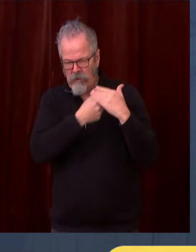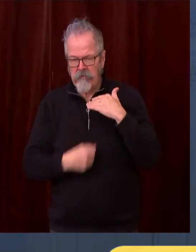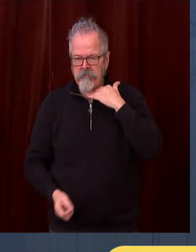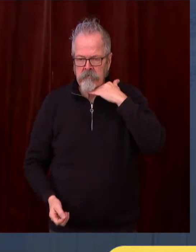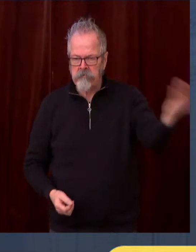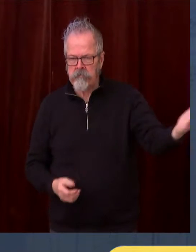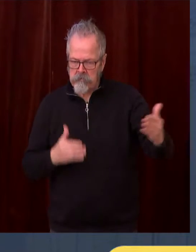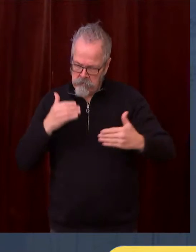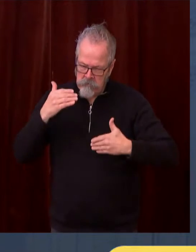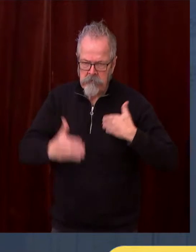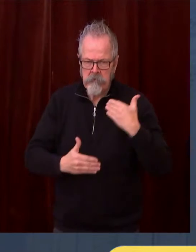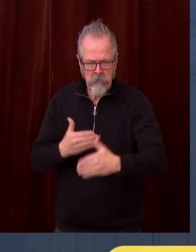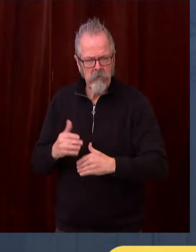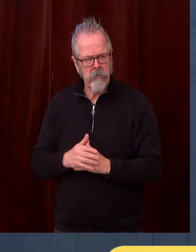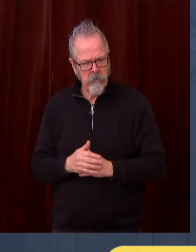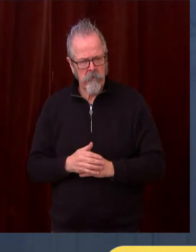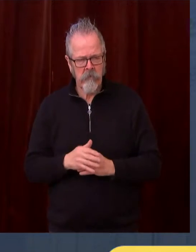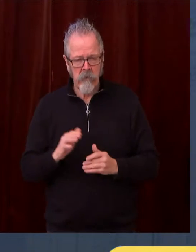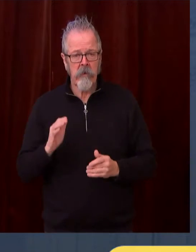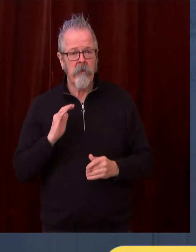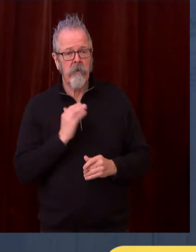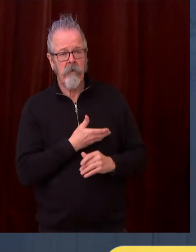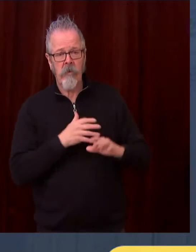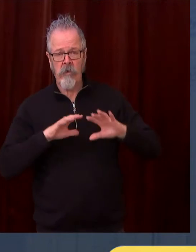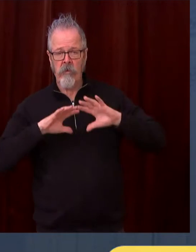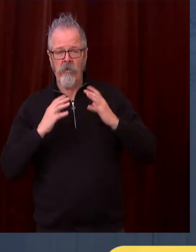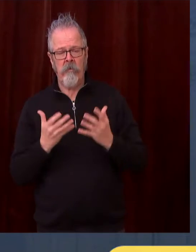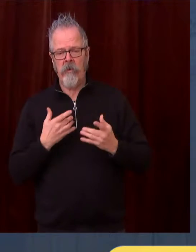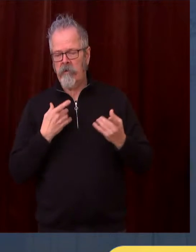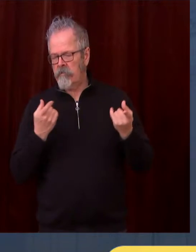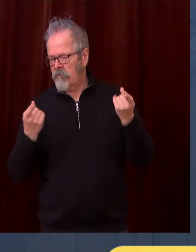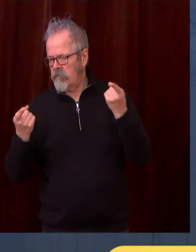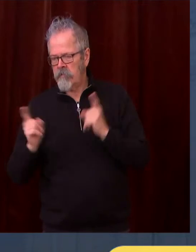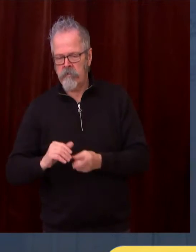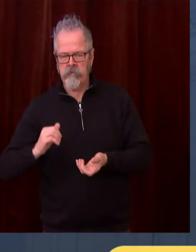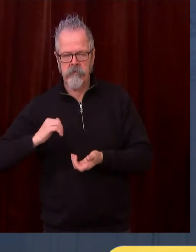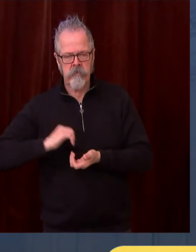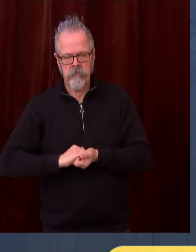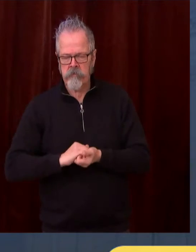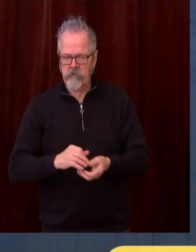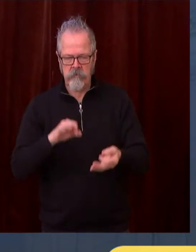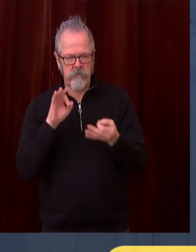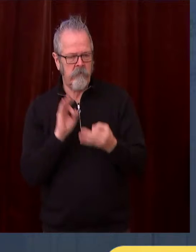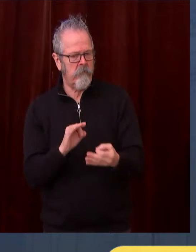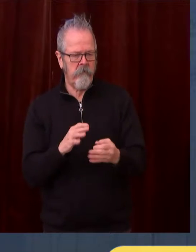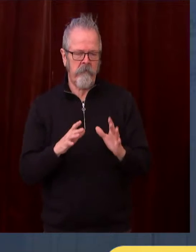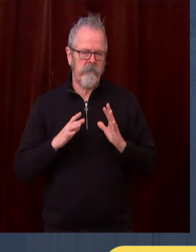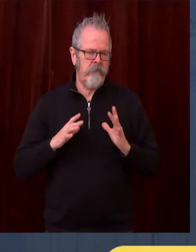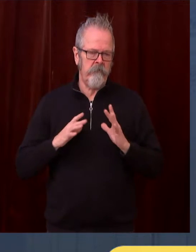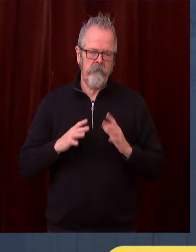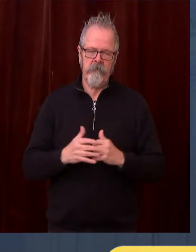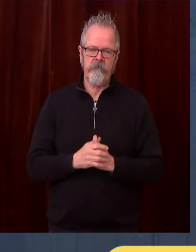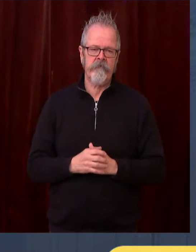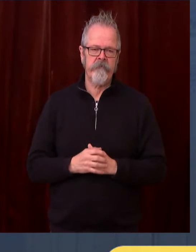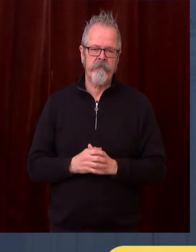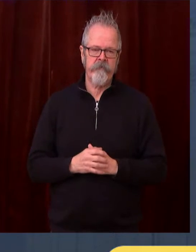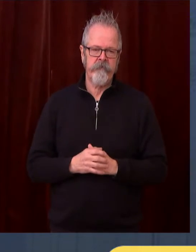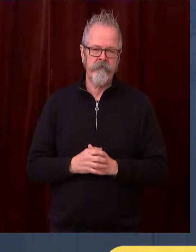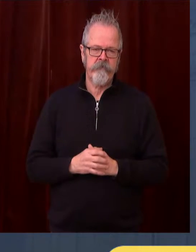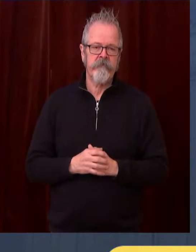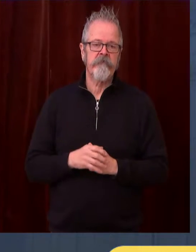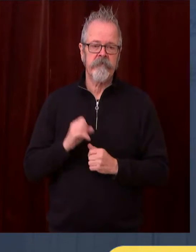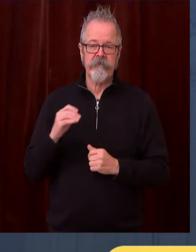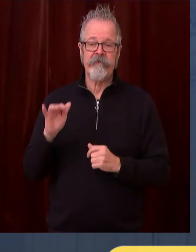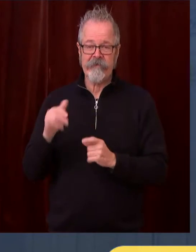people confidence, which is necessary to the success of this vaccination program. So when we reach